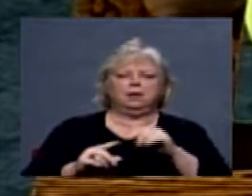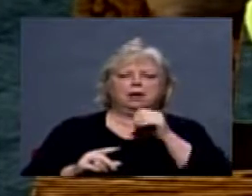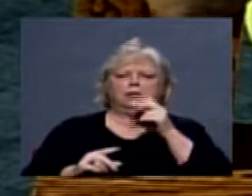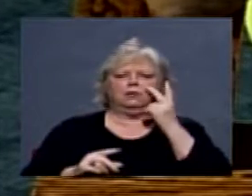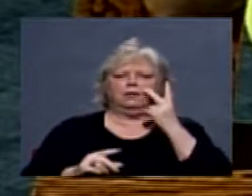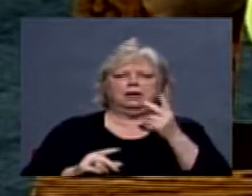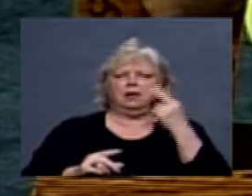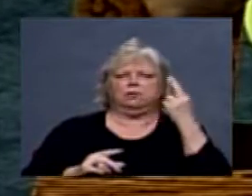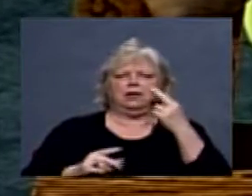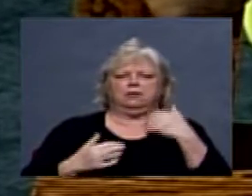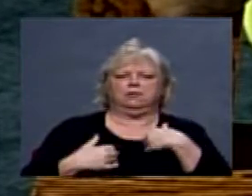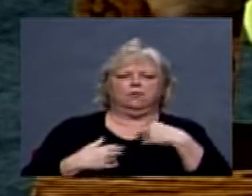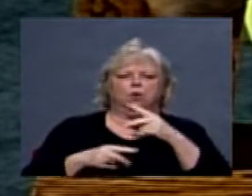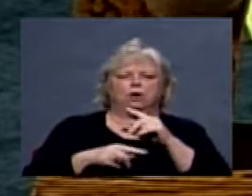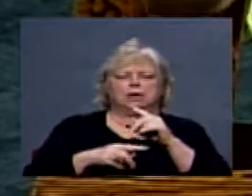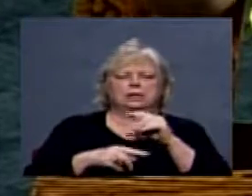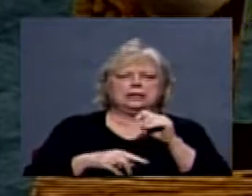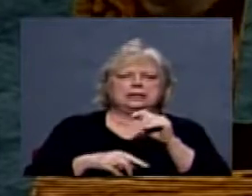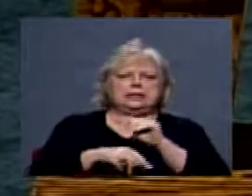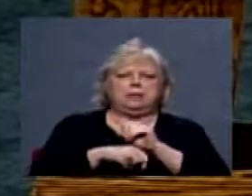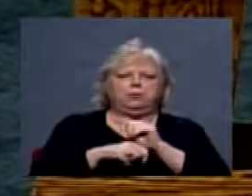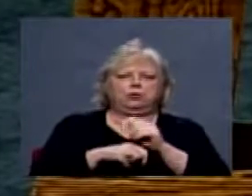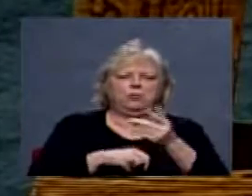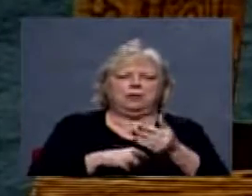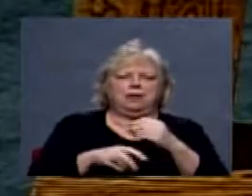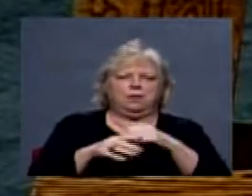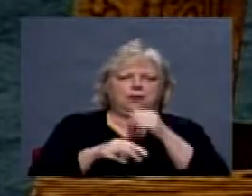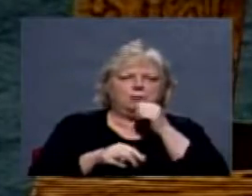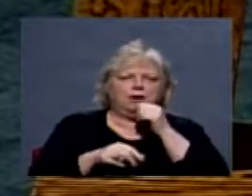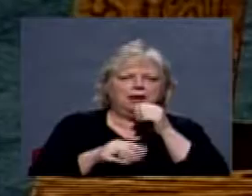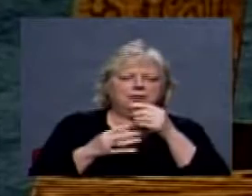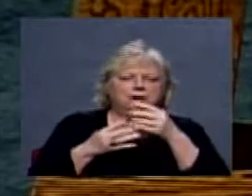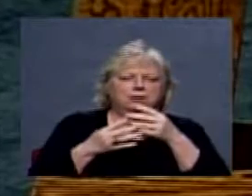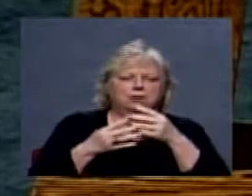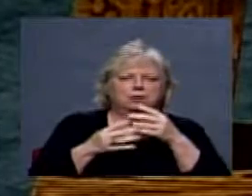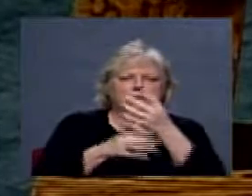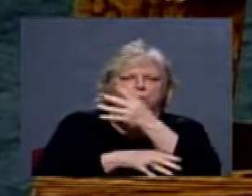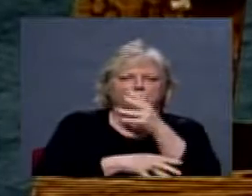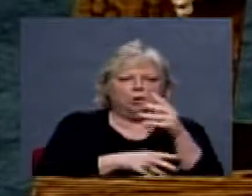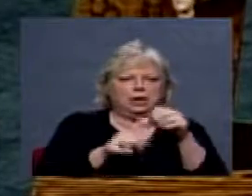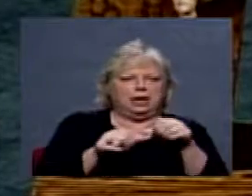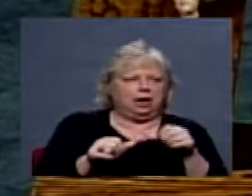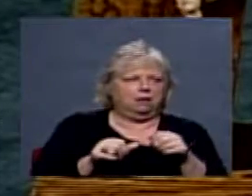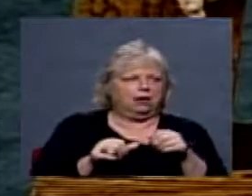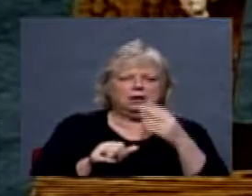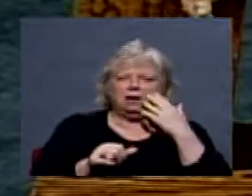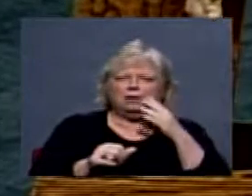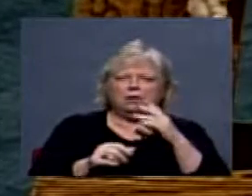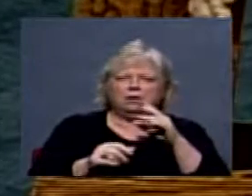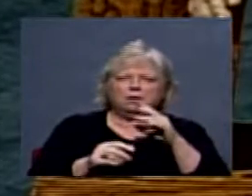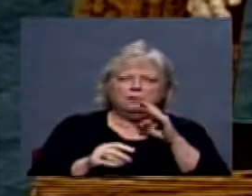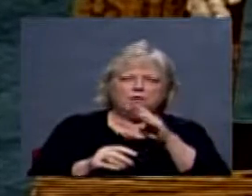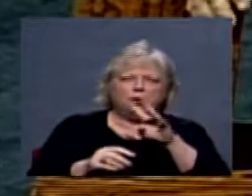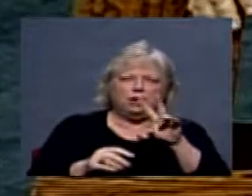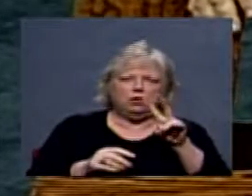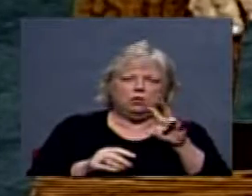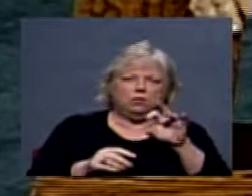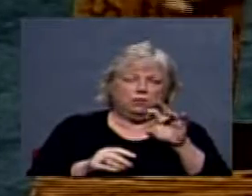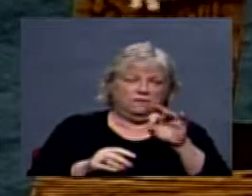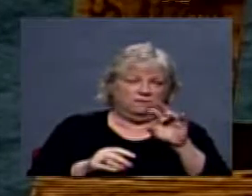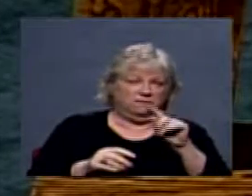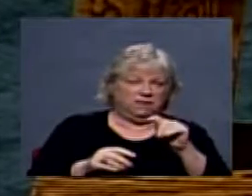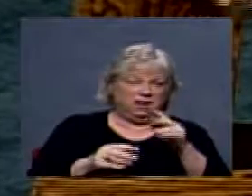temple being here in the private wooded area. They say 42 feet. I don't know a privacy fence that'll build 42 feet where I won't see the top of the